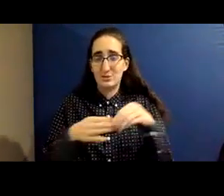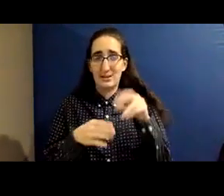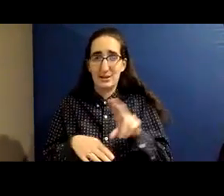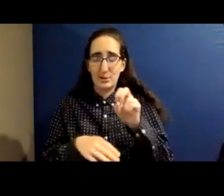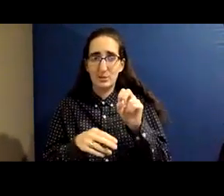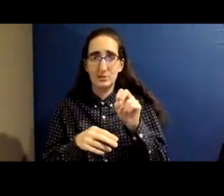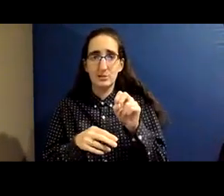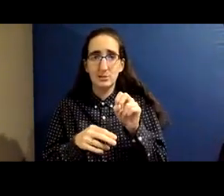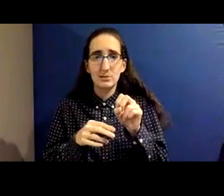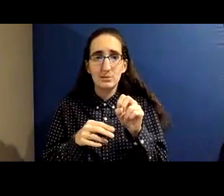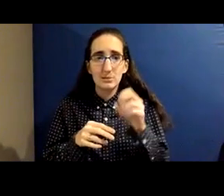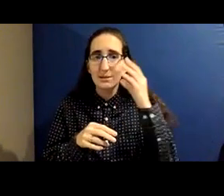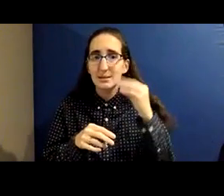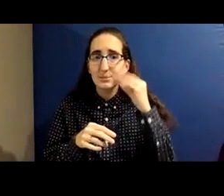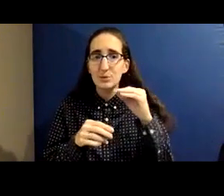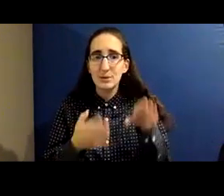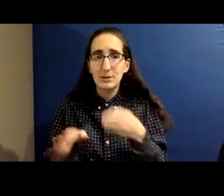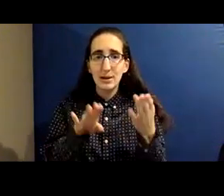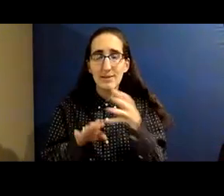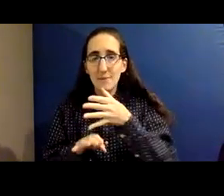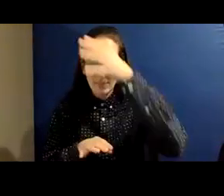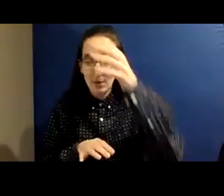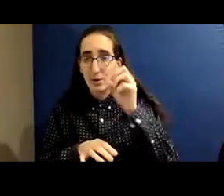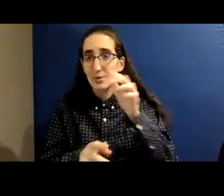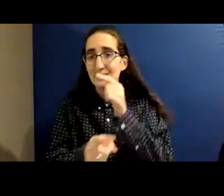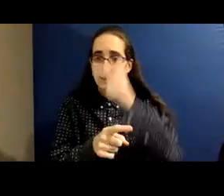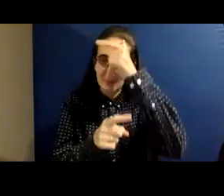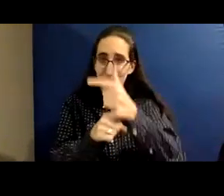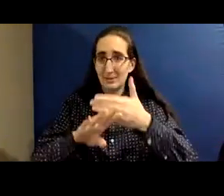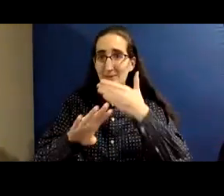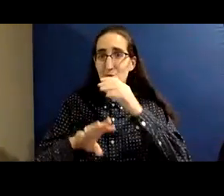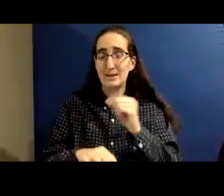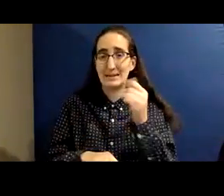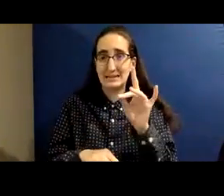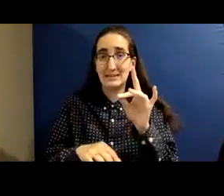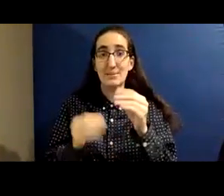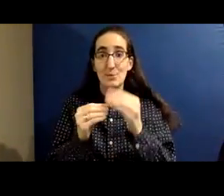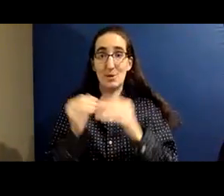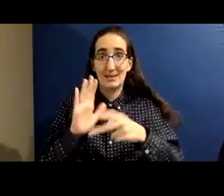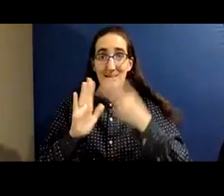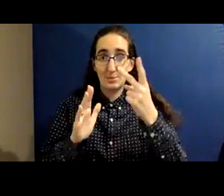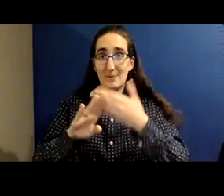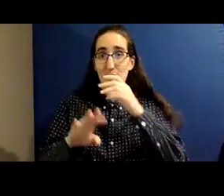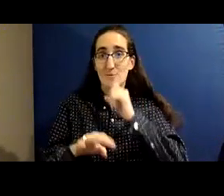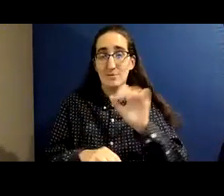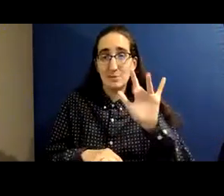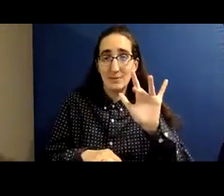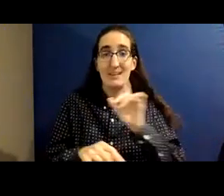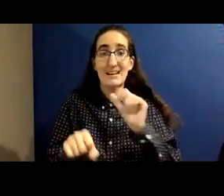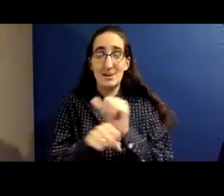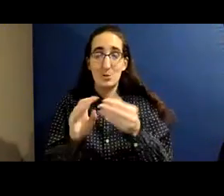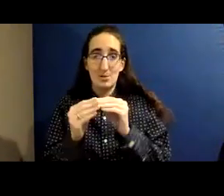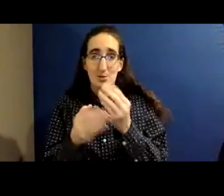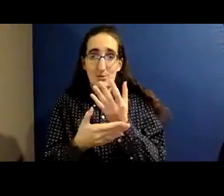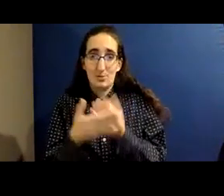experience the death of a parent or a sibling before the age of 18. And this more than doubles when you look up to age 25. And the actual number of bereaved youth